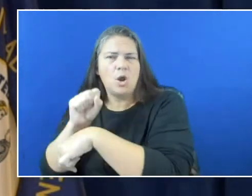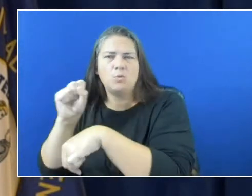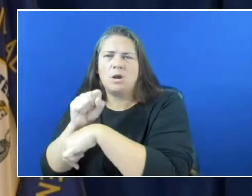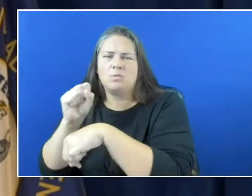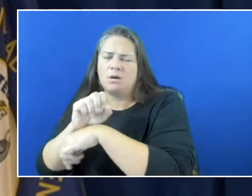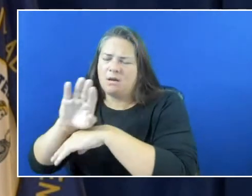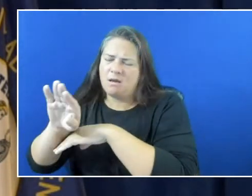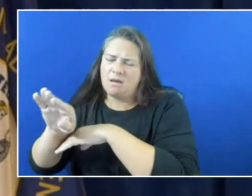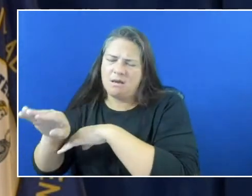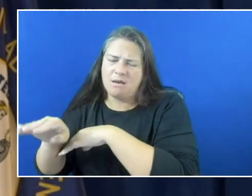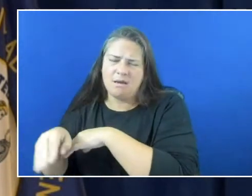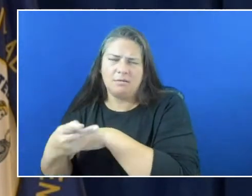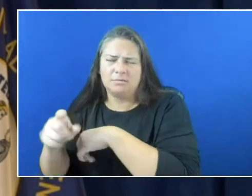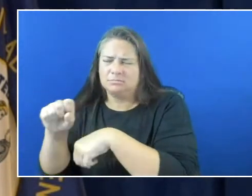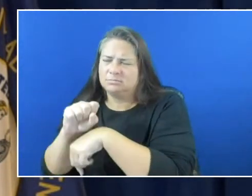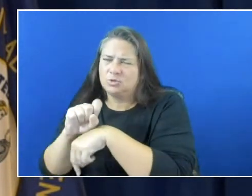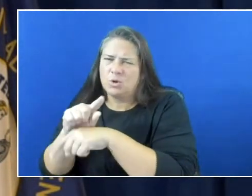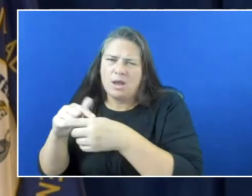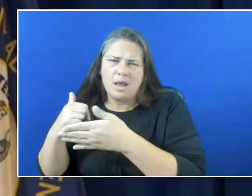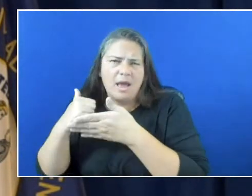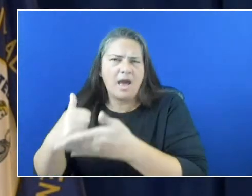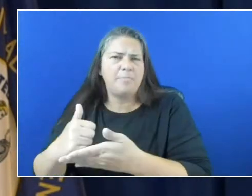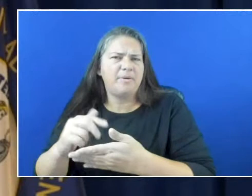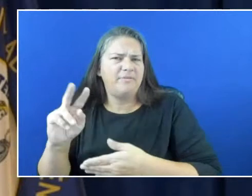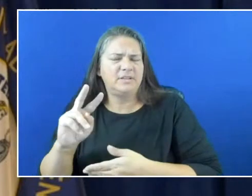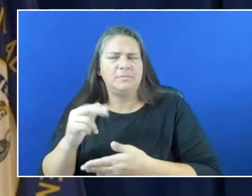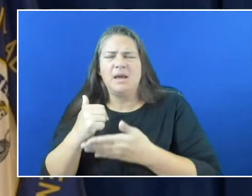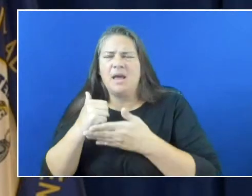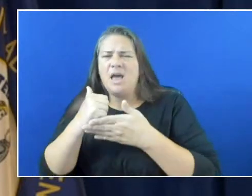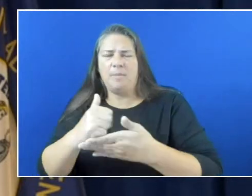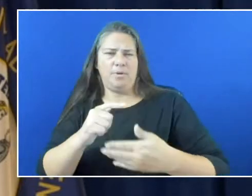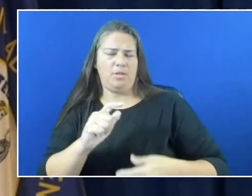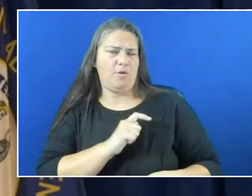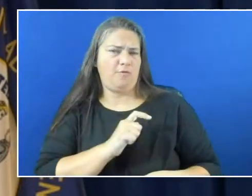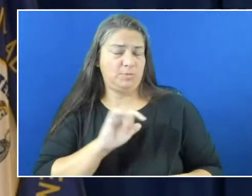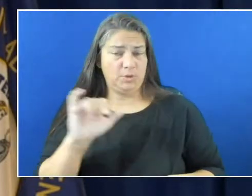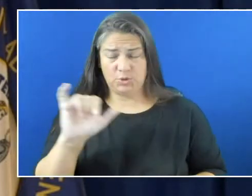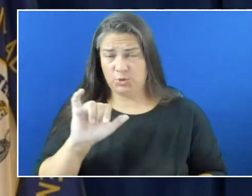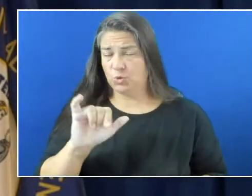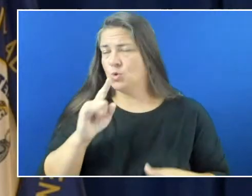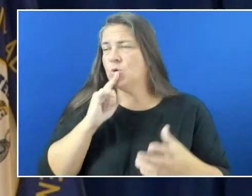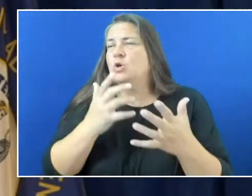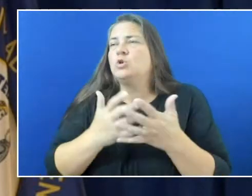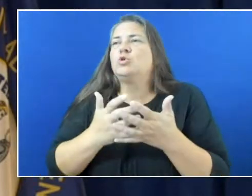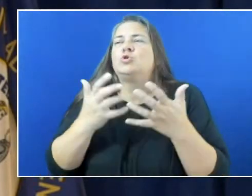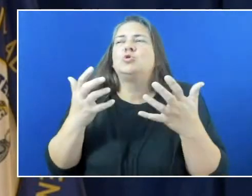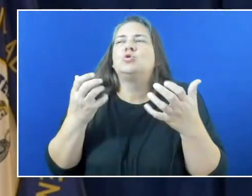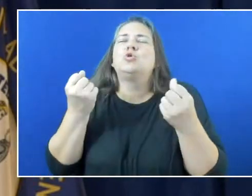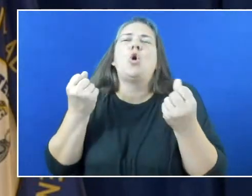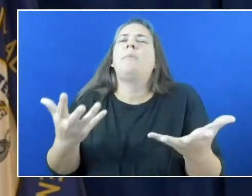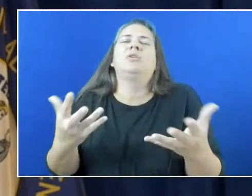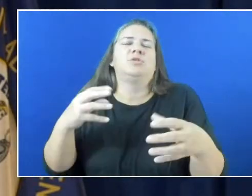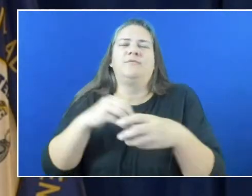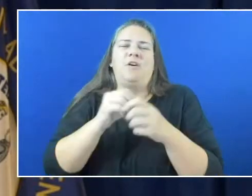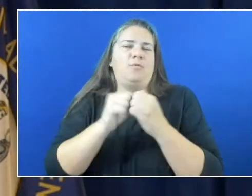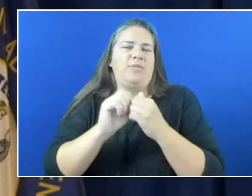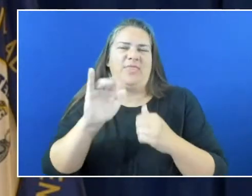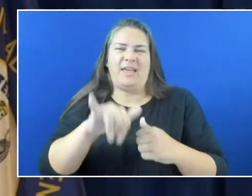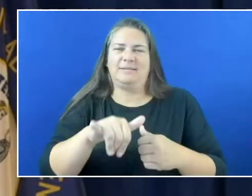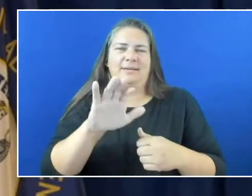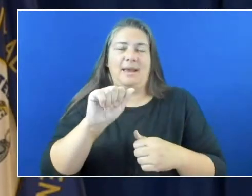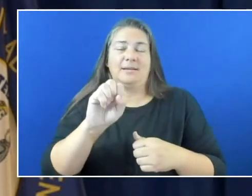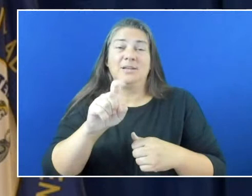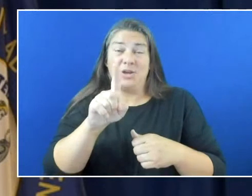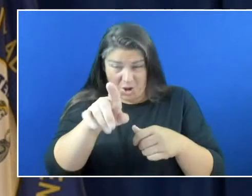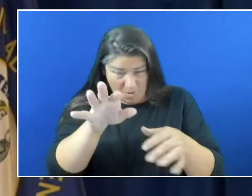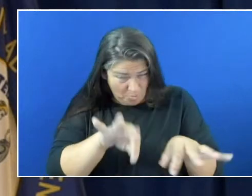organizations to assist victims and law enforcement. There is so much more to these cases. Yes, it's important to make arrests and